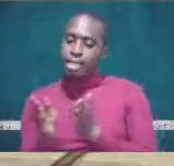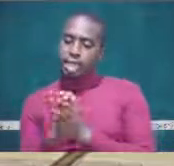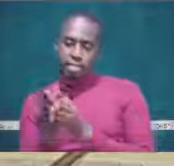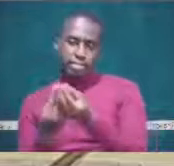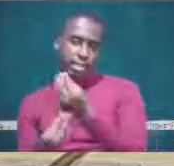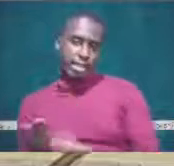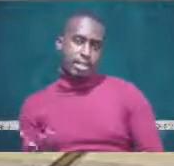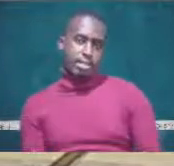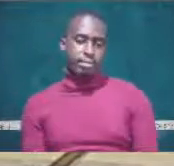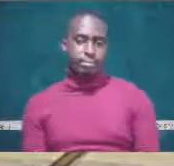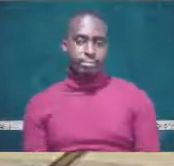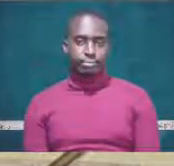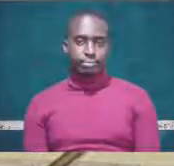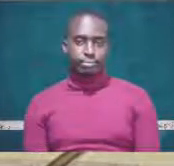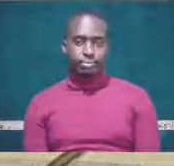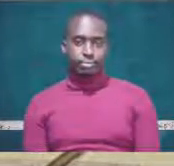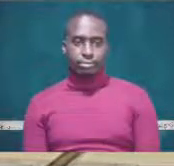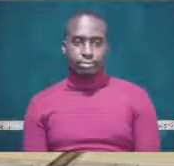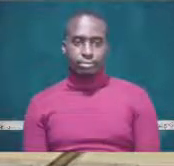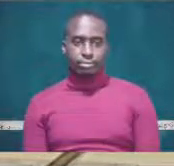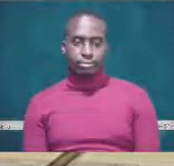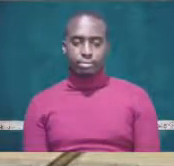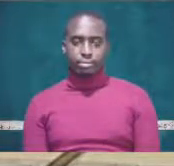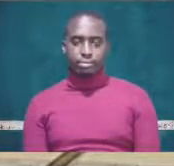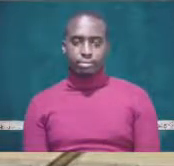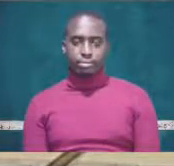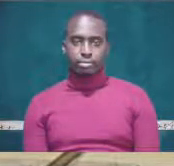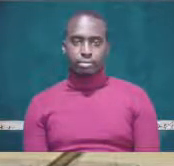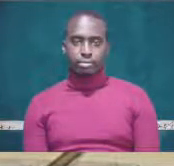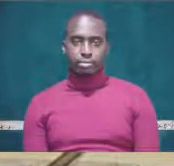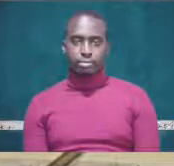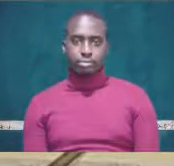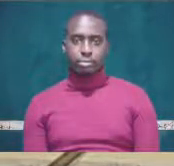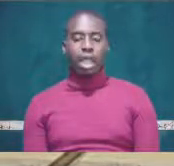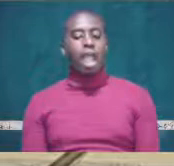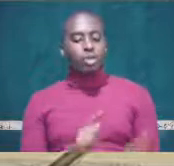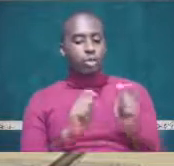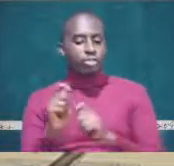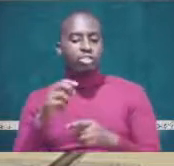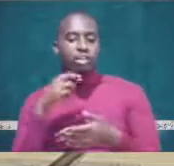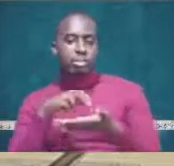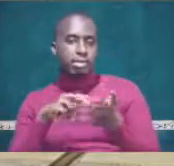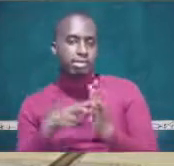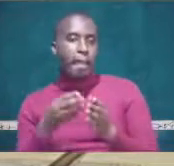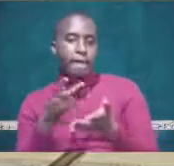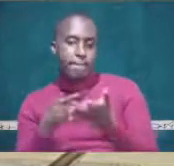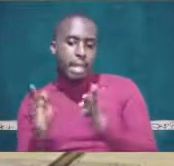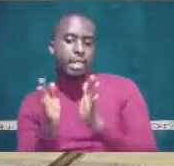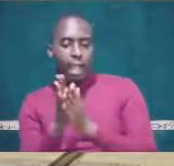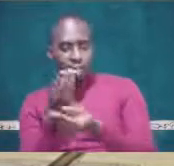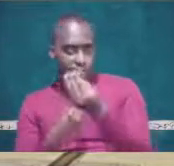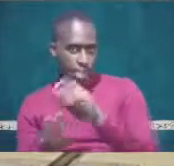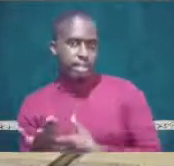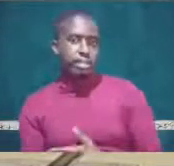selling. Deals with buying and selling. A transaction deals with buying